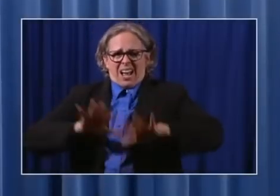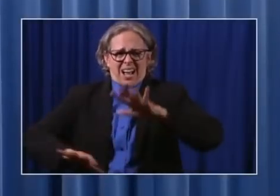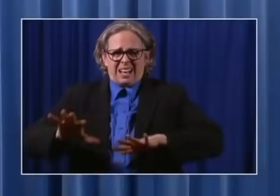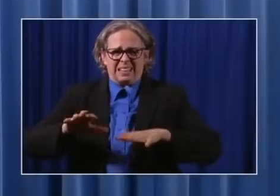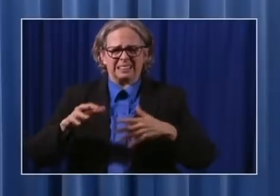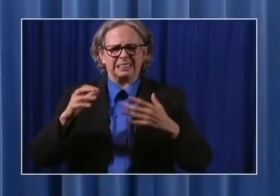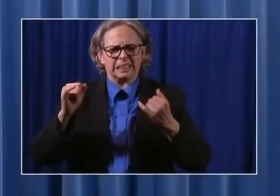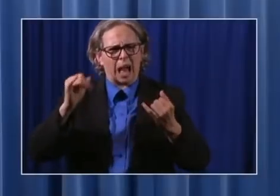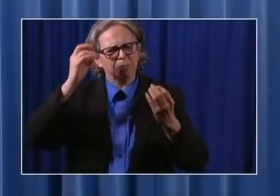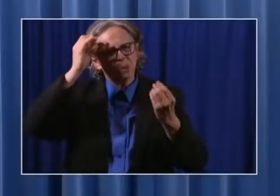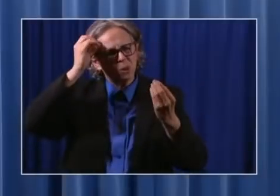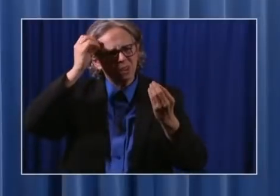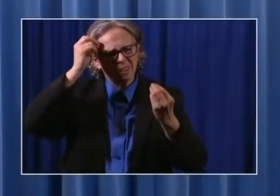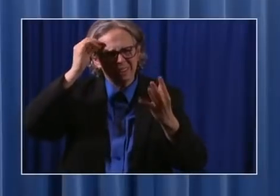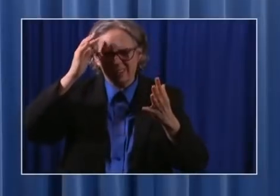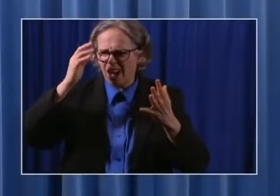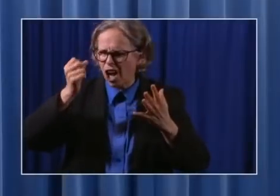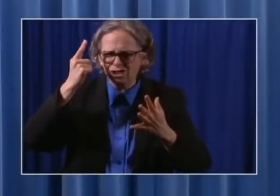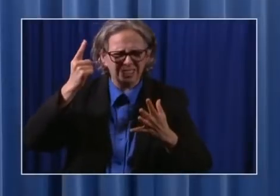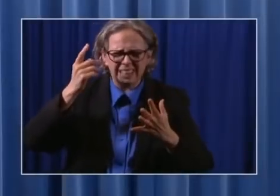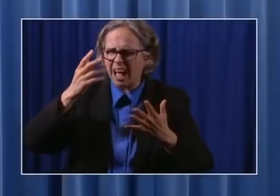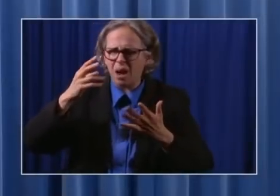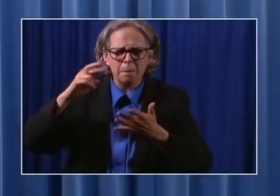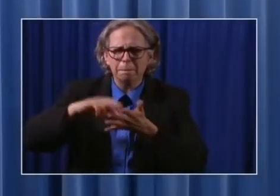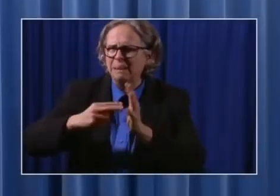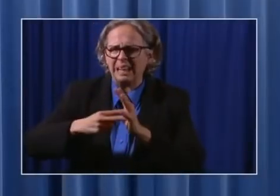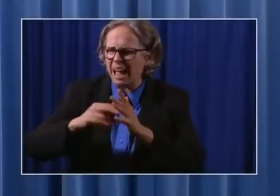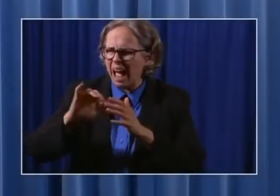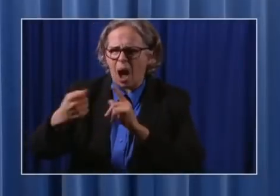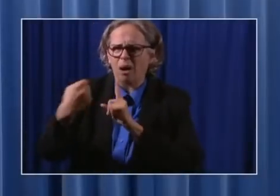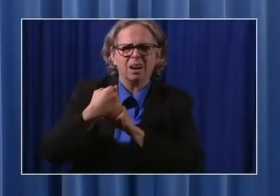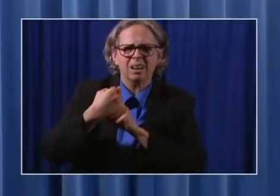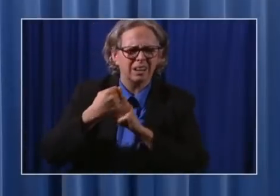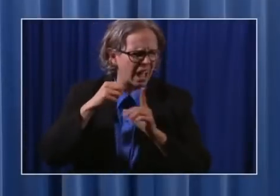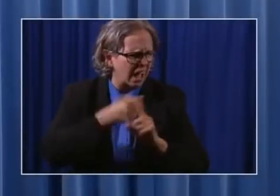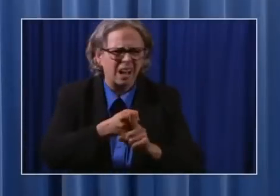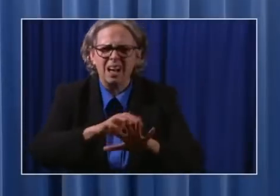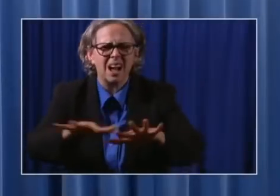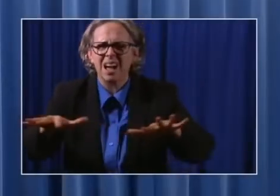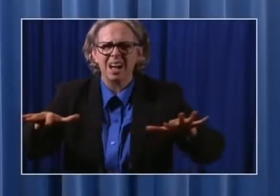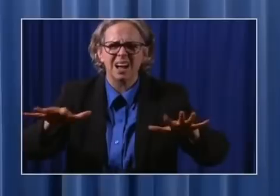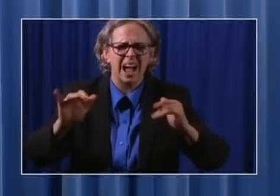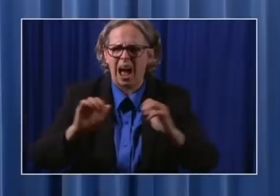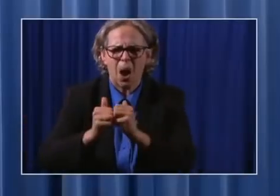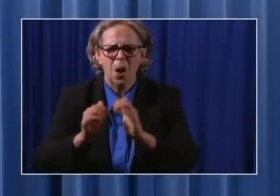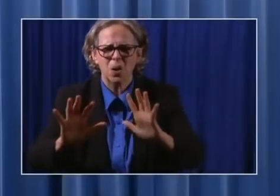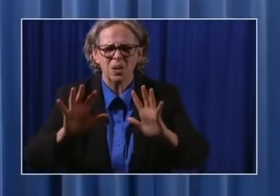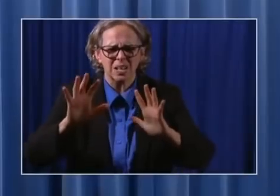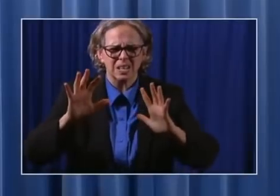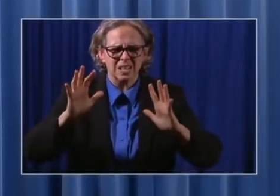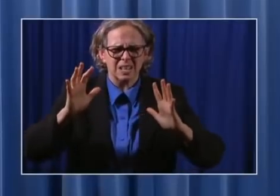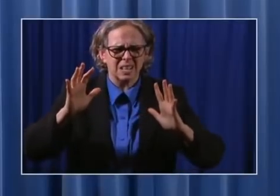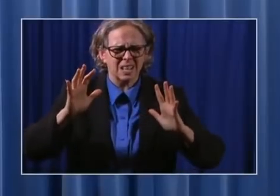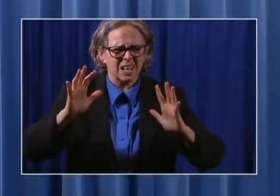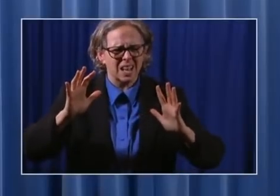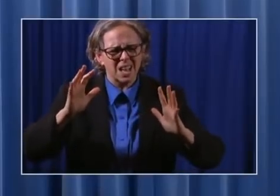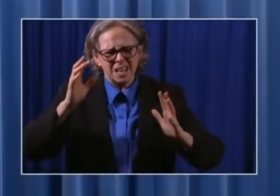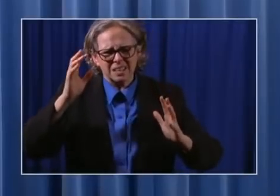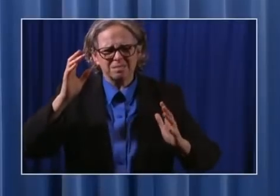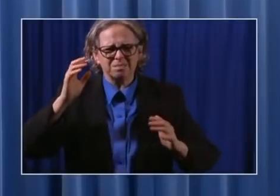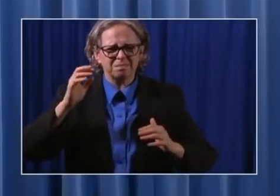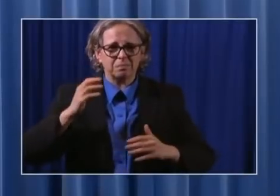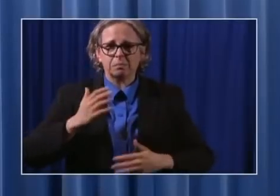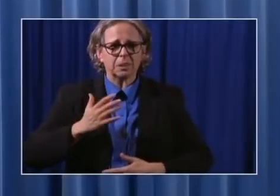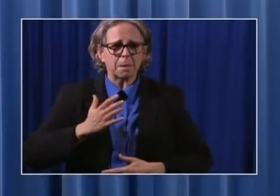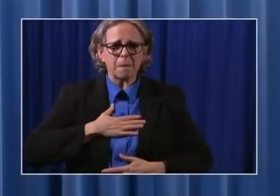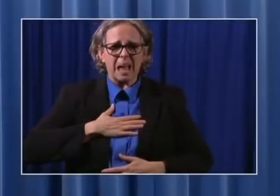process what this means. And so, I've not changed my position in any way in regard to